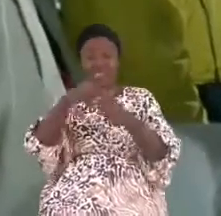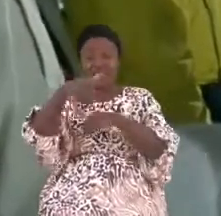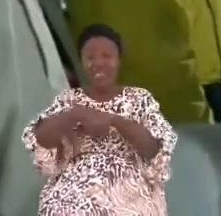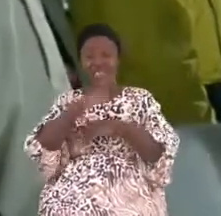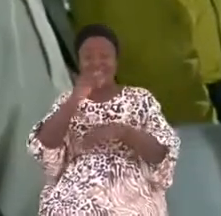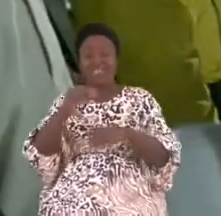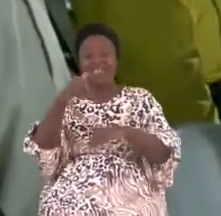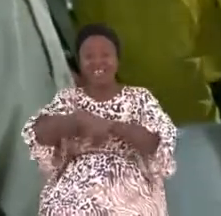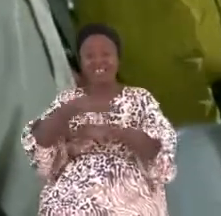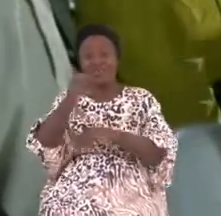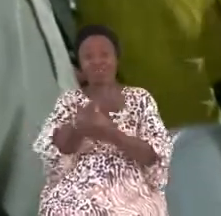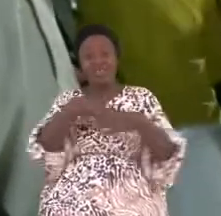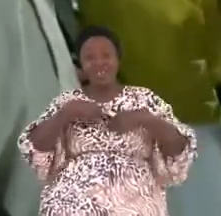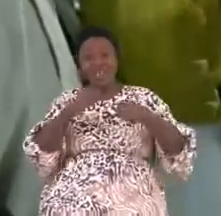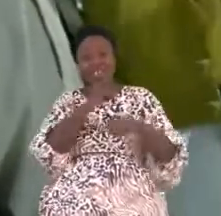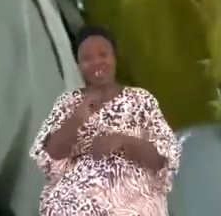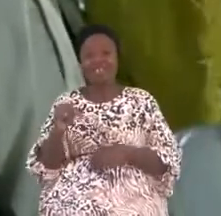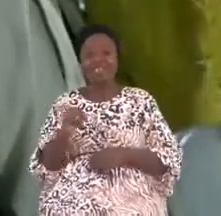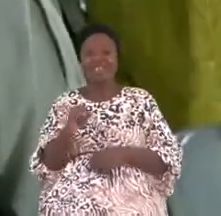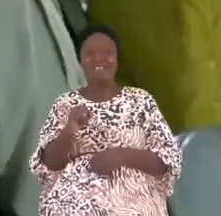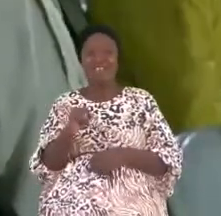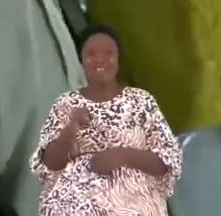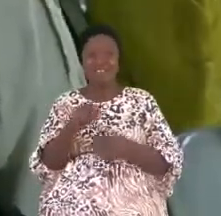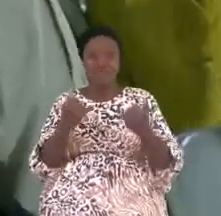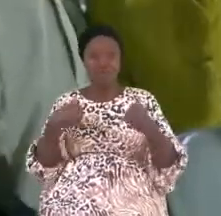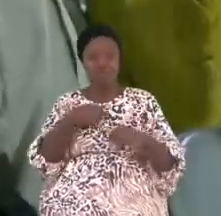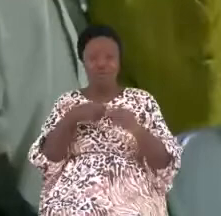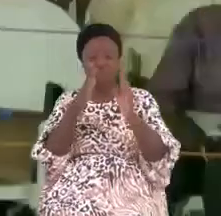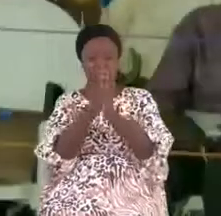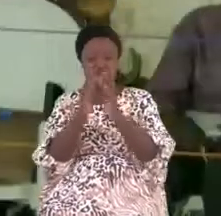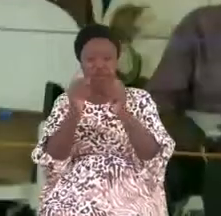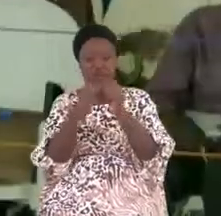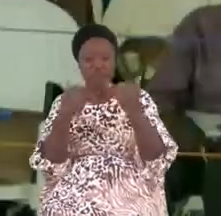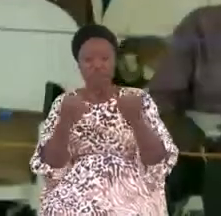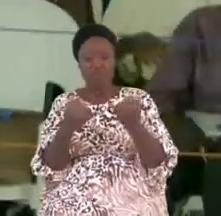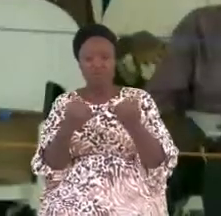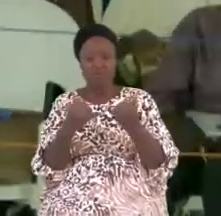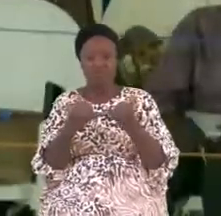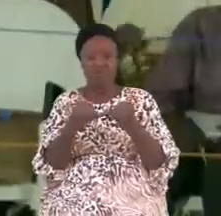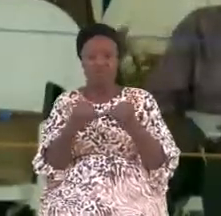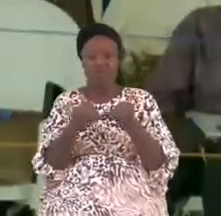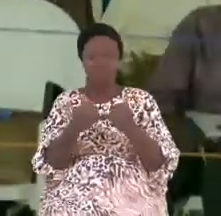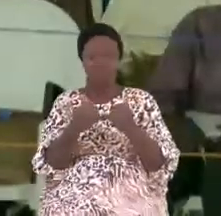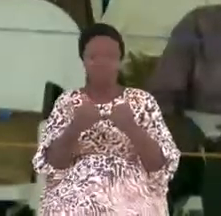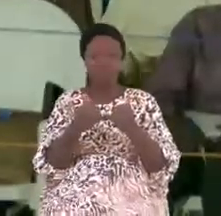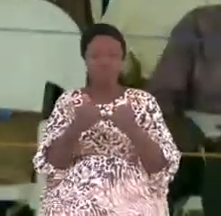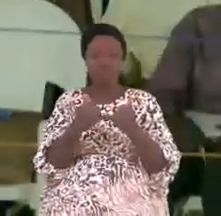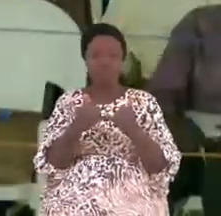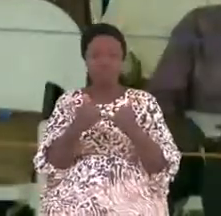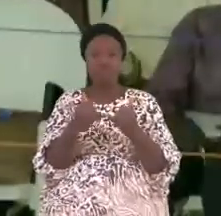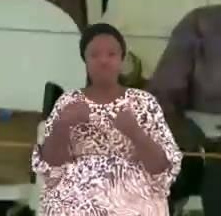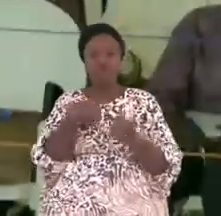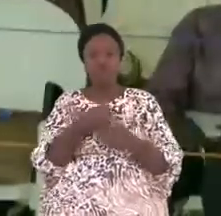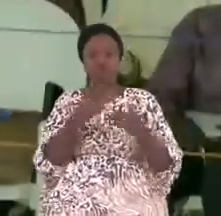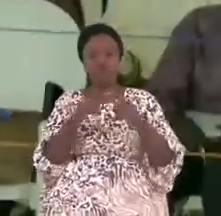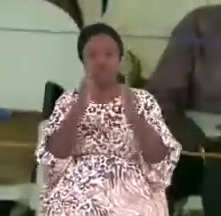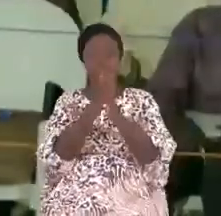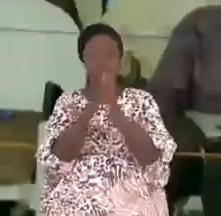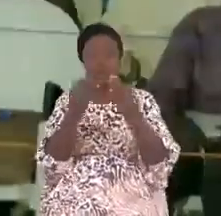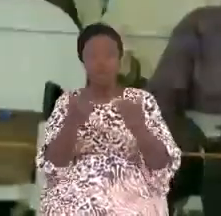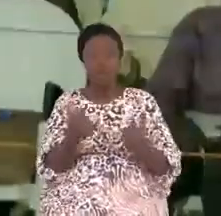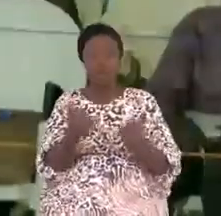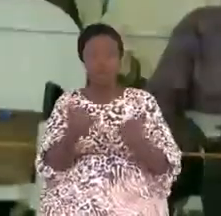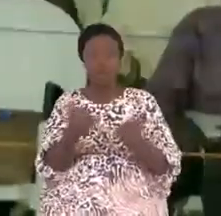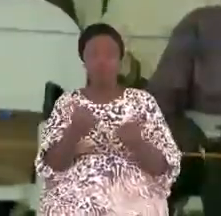healing it's about and eyes closed exposed and